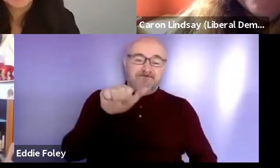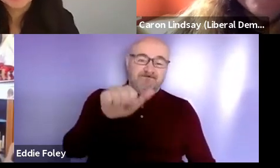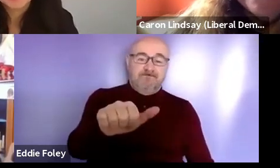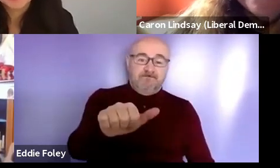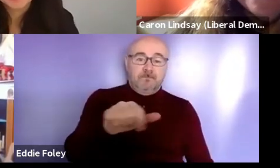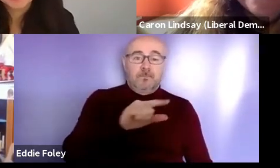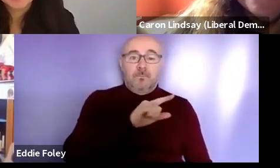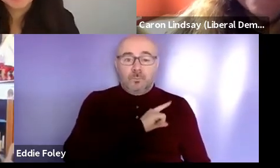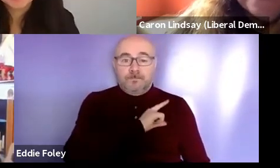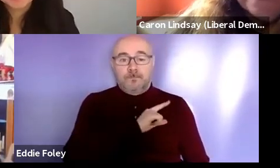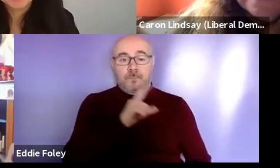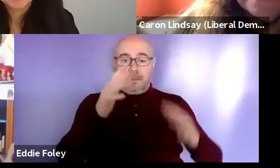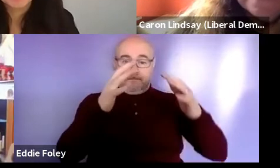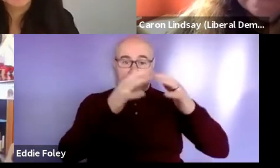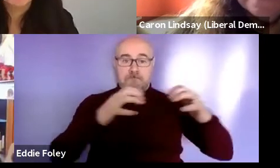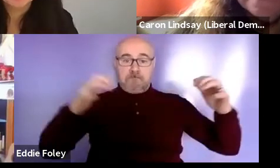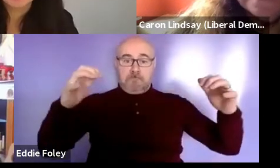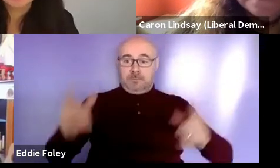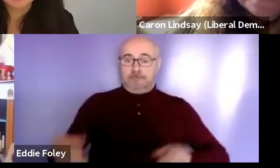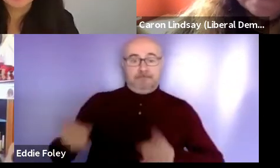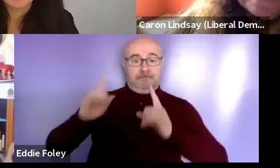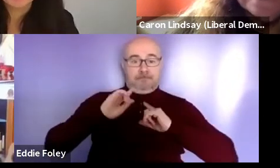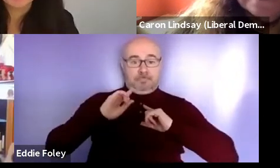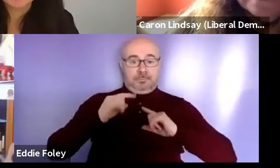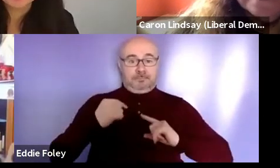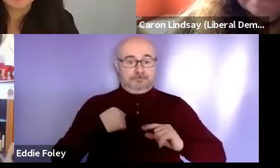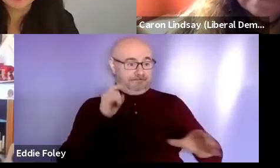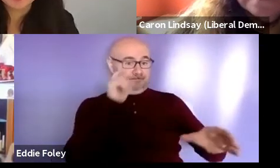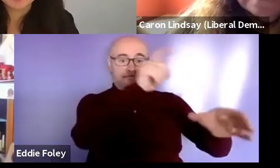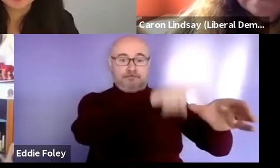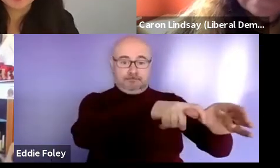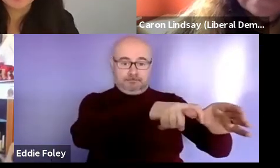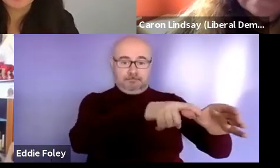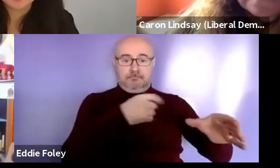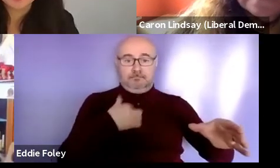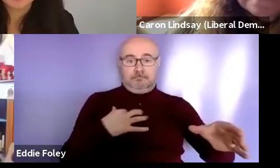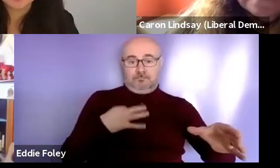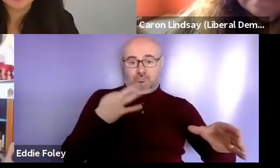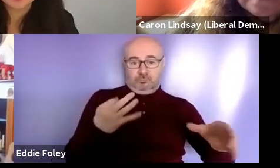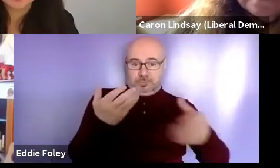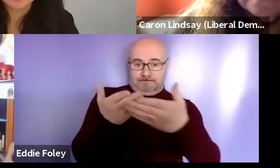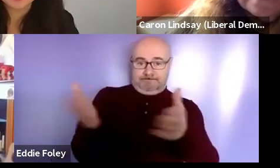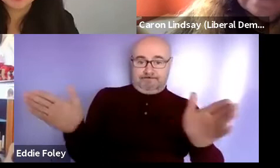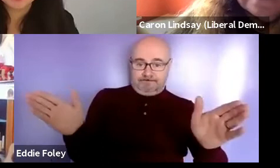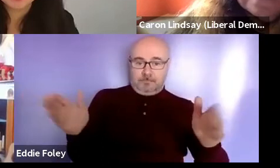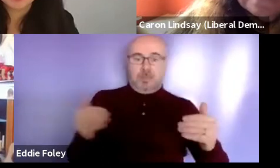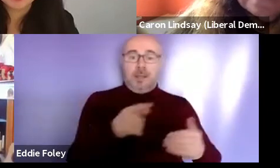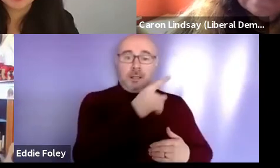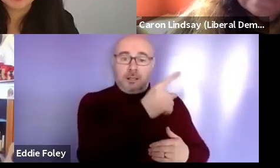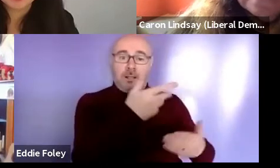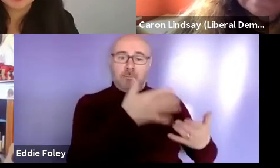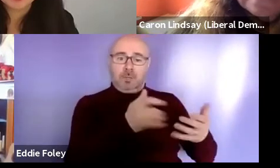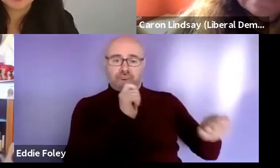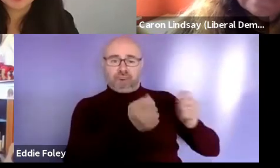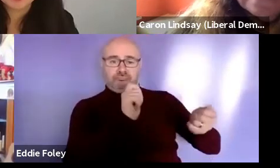Parliament, as a disabled person, I have been looked after really well. They've made appropriate adjustments. They've given